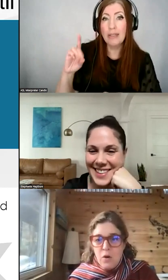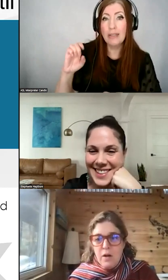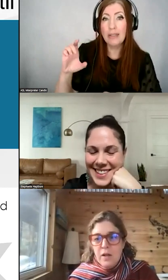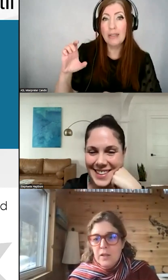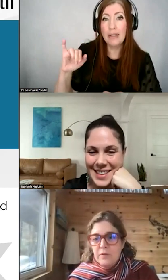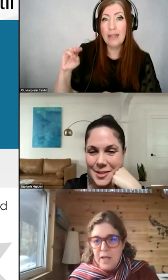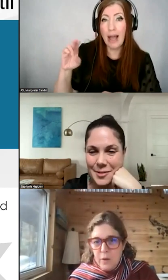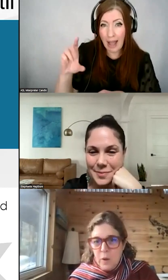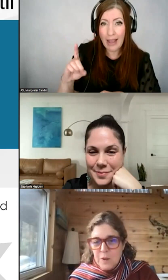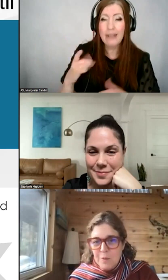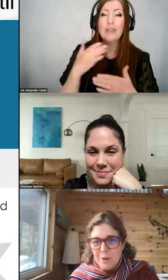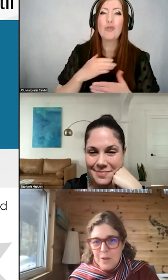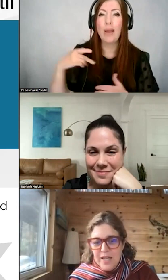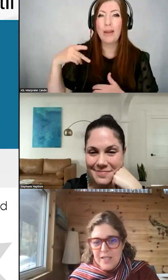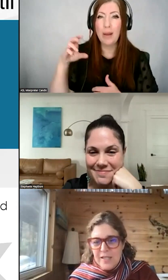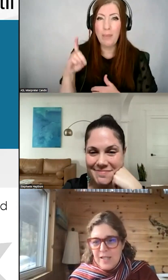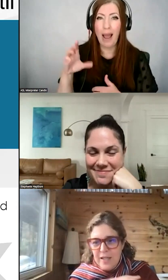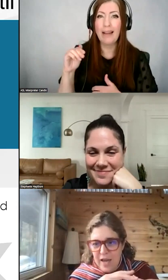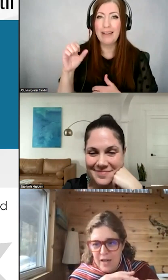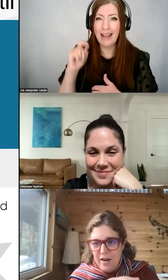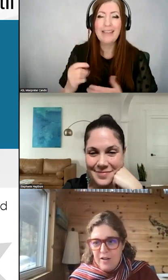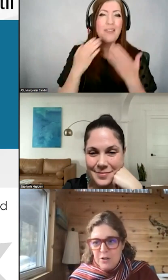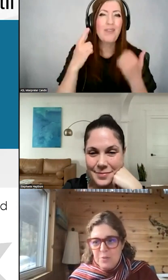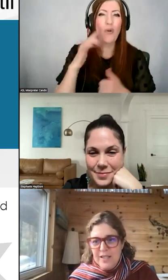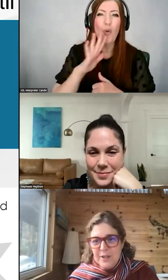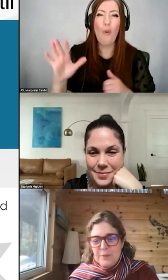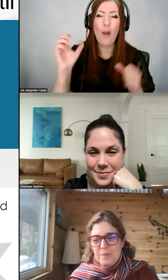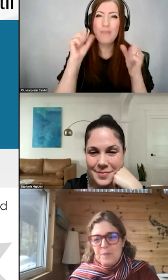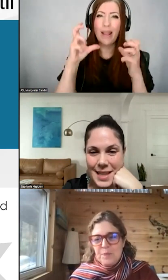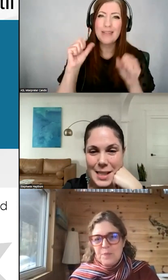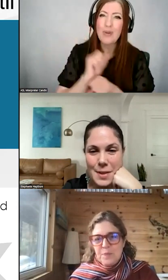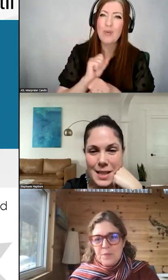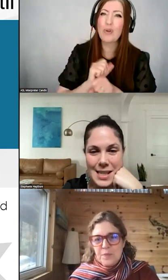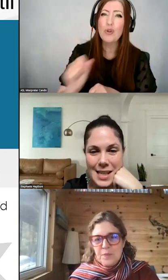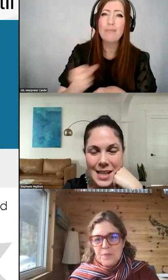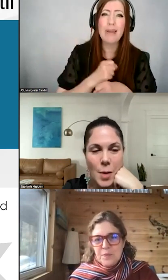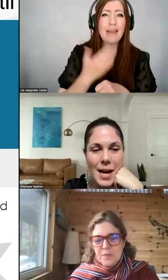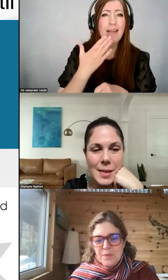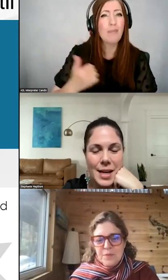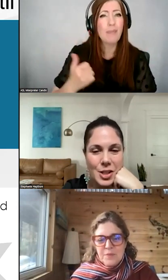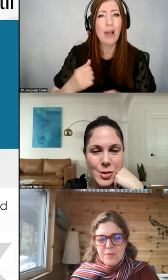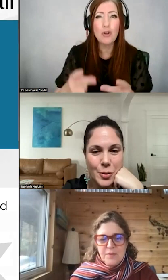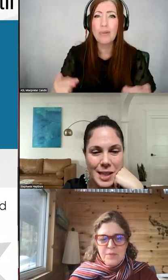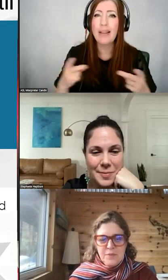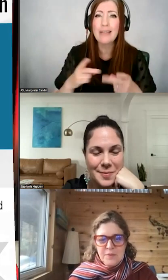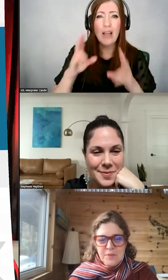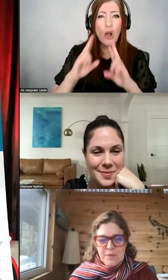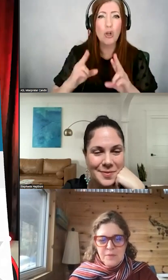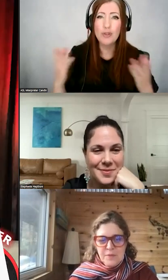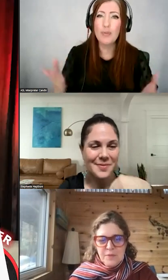amazing work, making the world a better place. It's again an honor to be here. Thanks, Melissa. I'll pass it back to you,